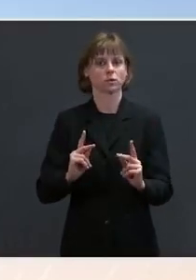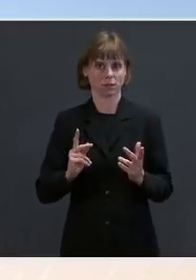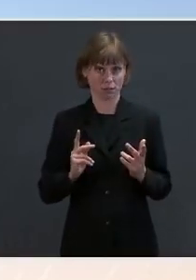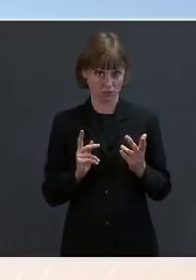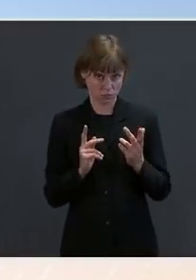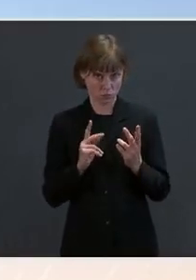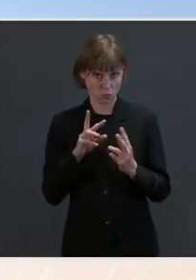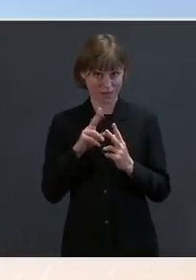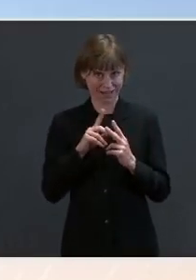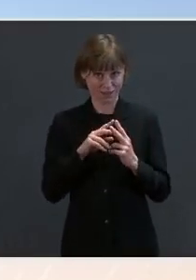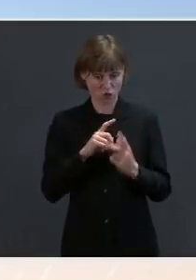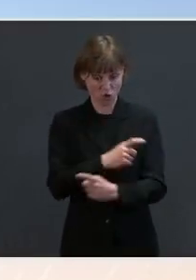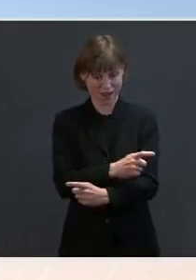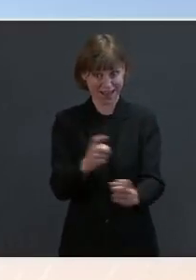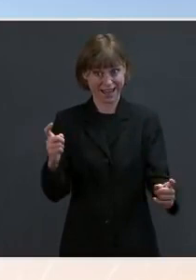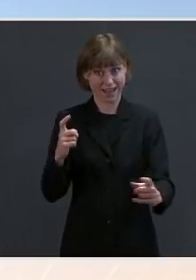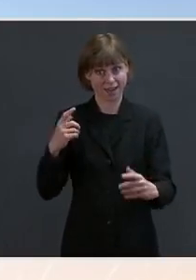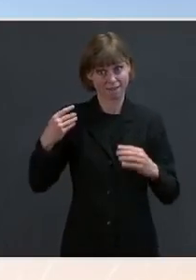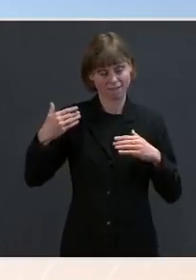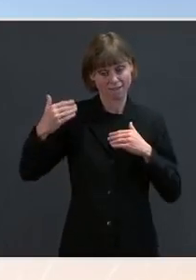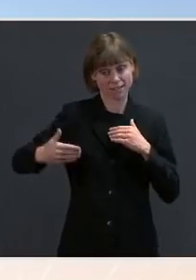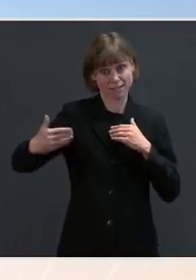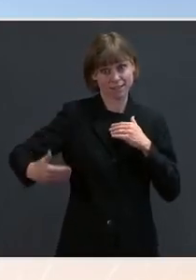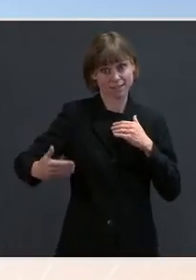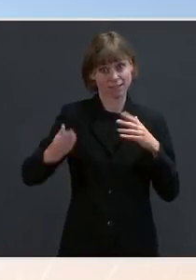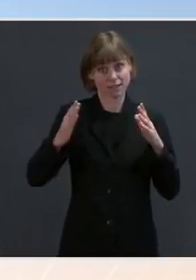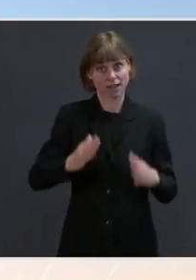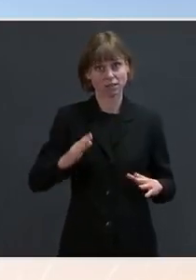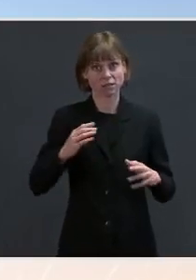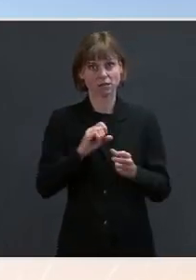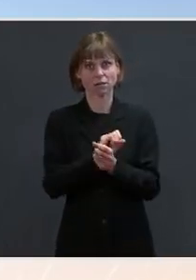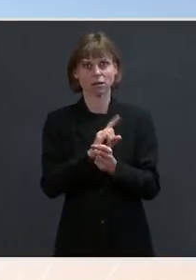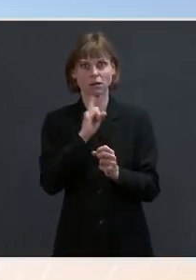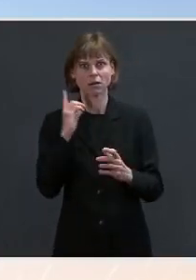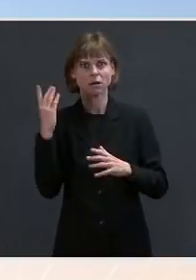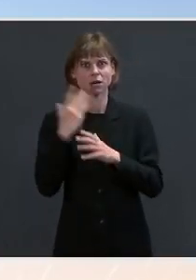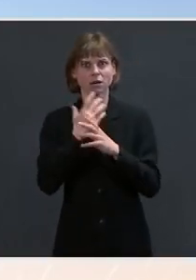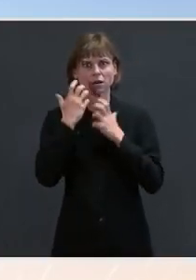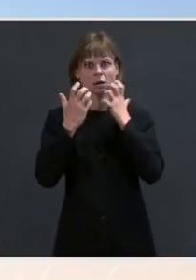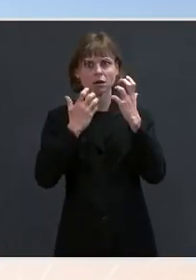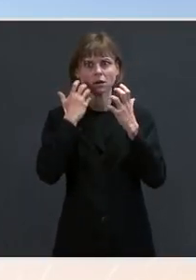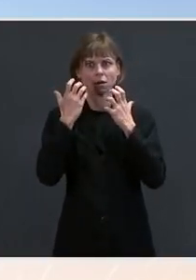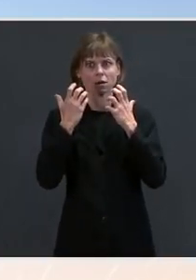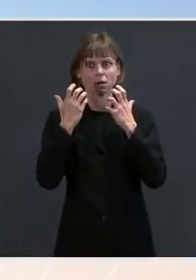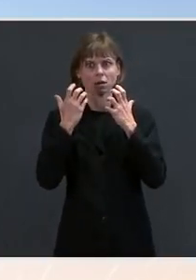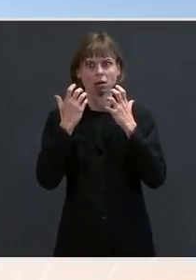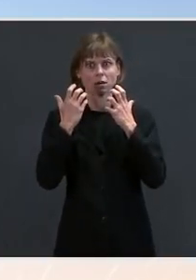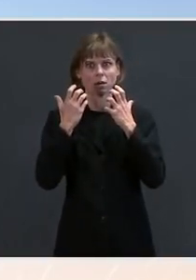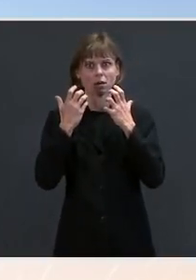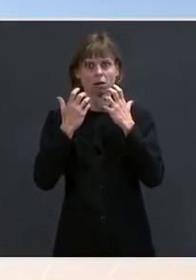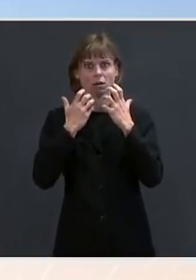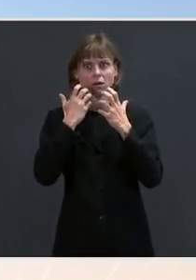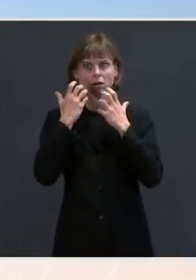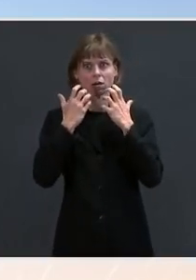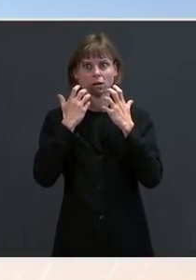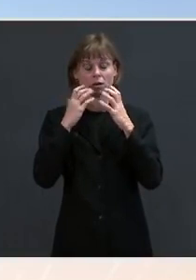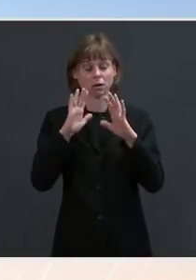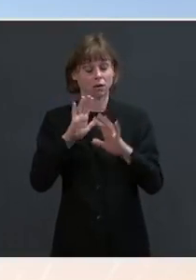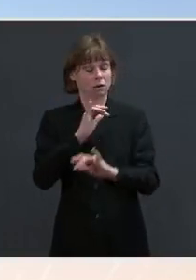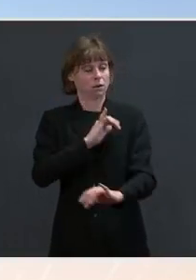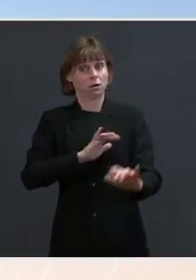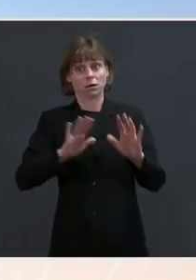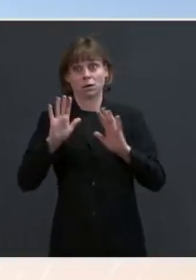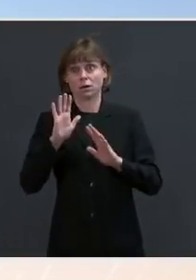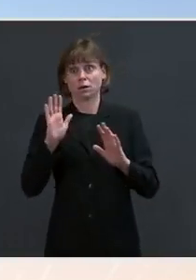give descendants of slaves. All right, Ed. Shabrat. It's quite a day.